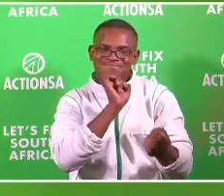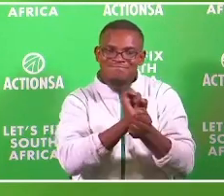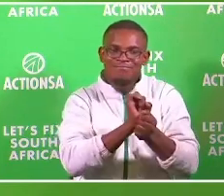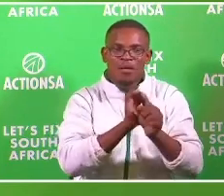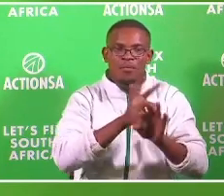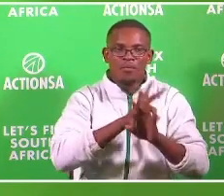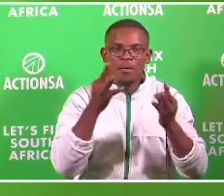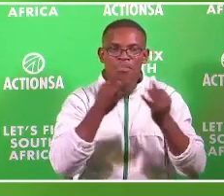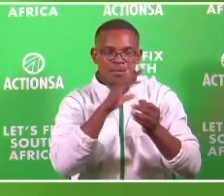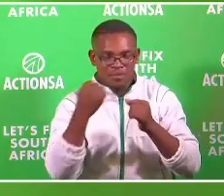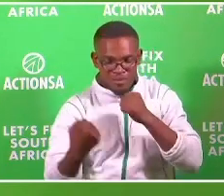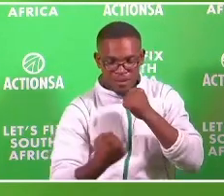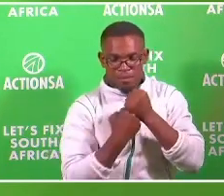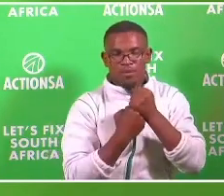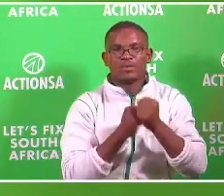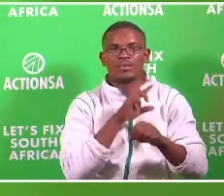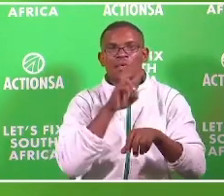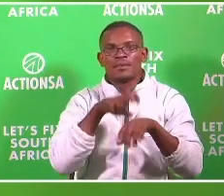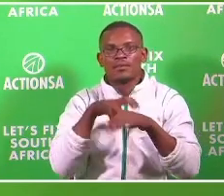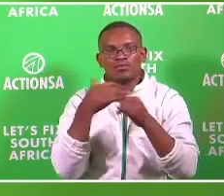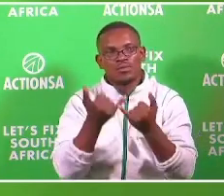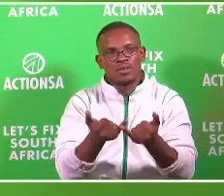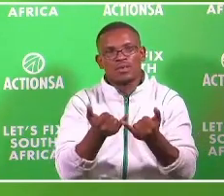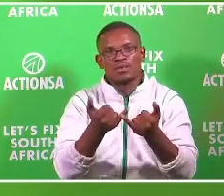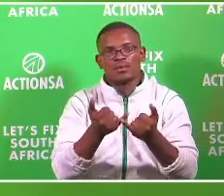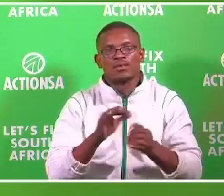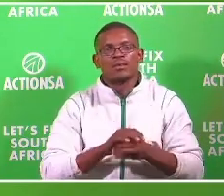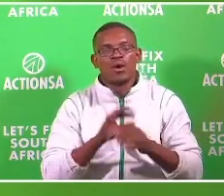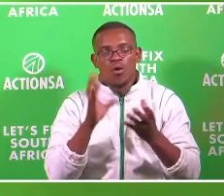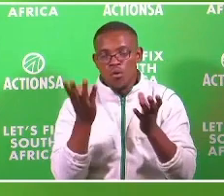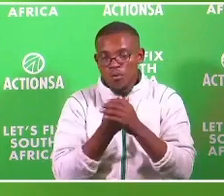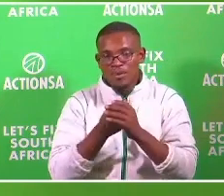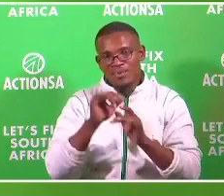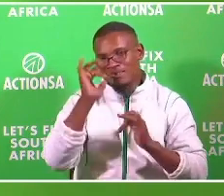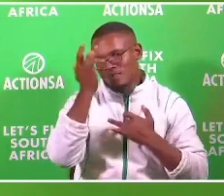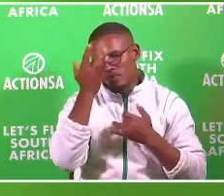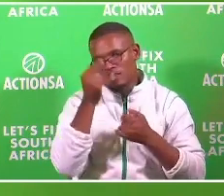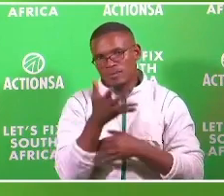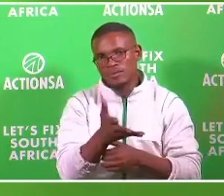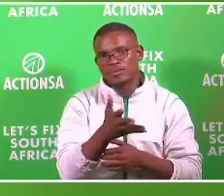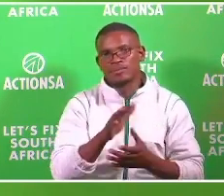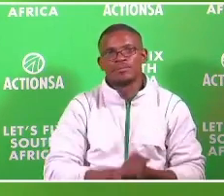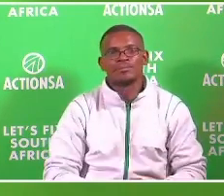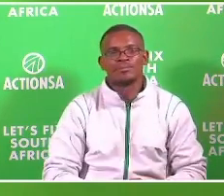receive the support they need to deal with this disease.